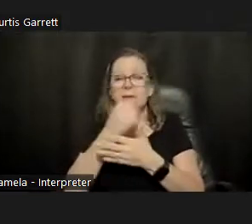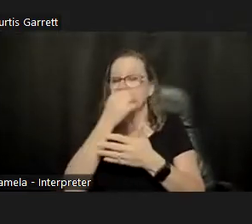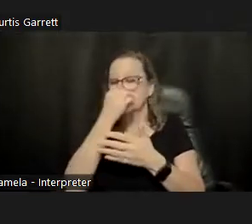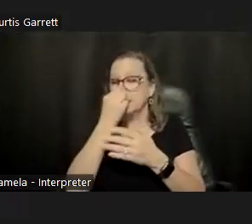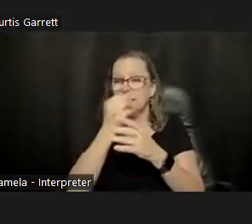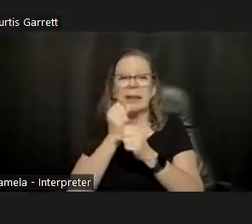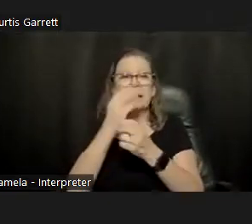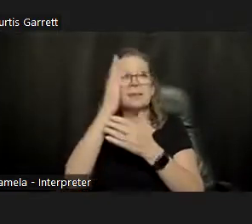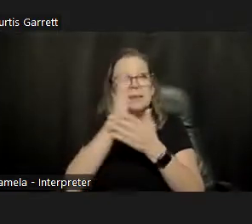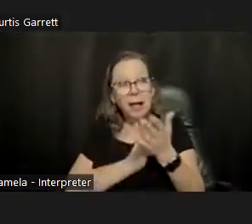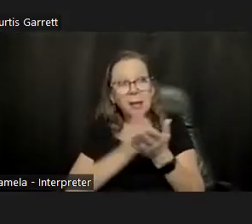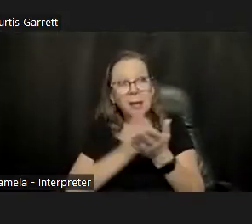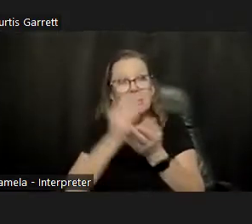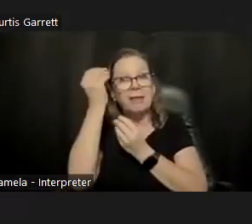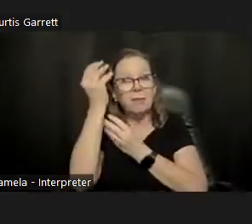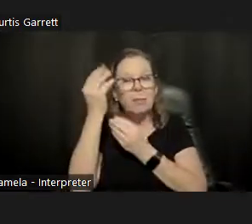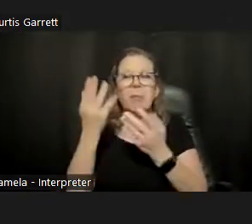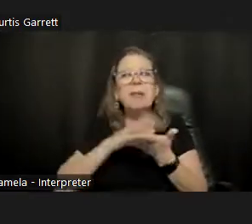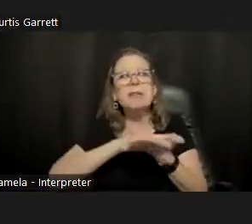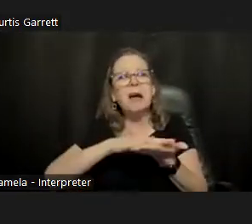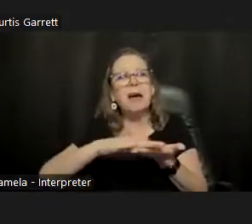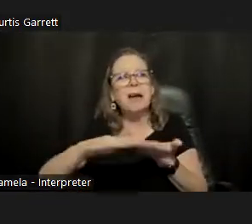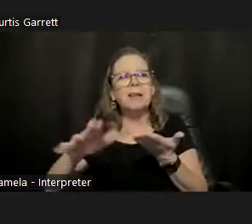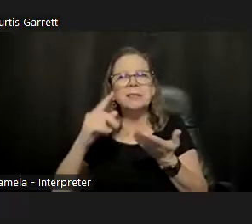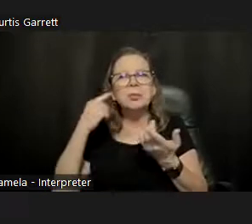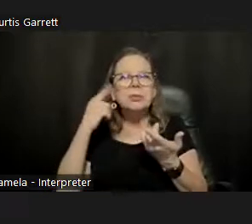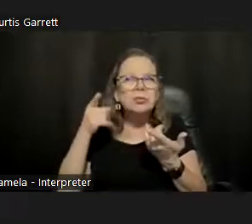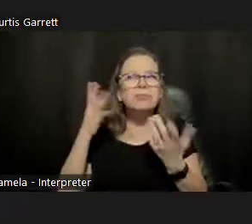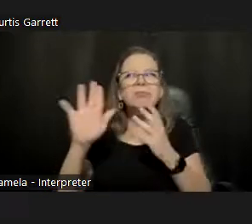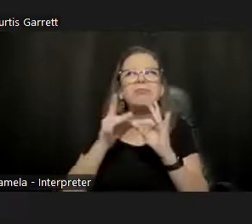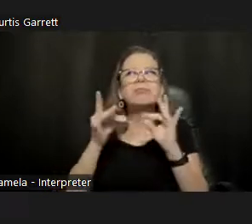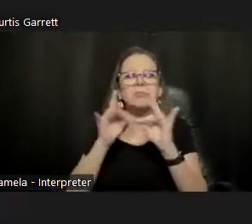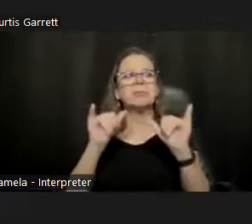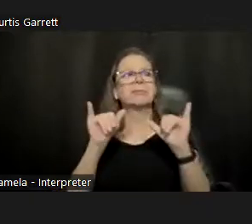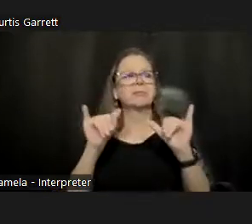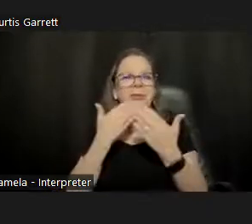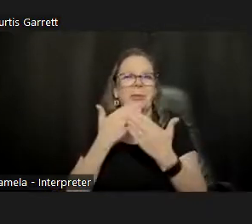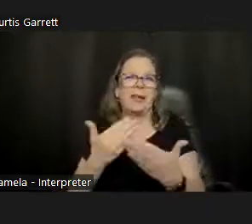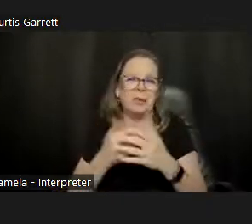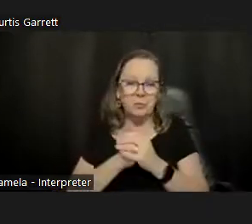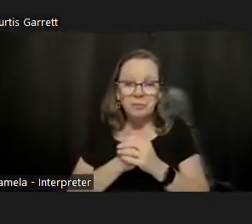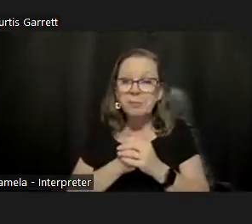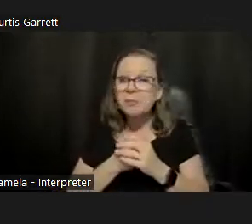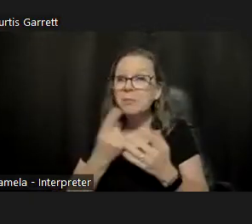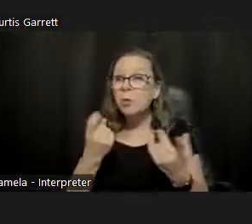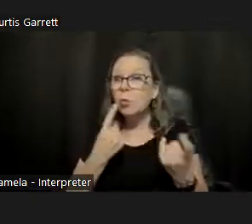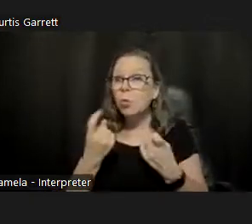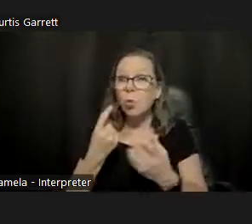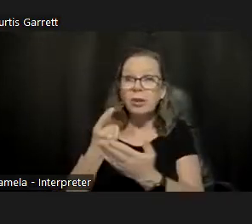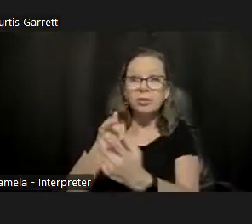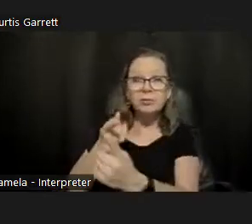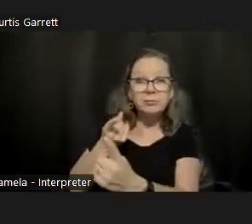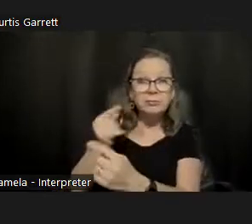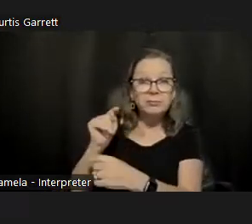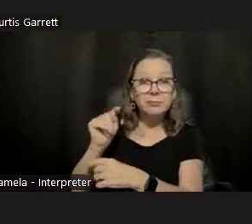but it's nice hearing you and getting some of that information. So thank you. Any questions for